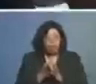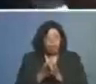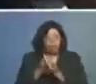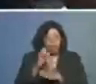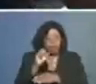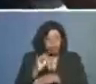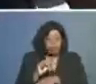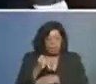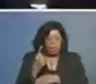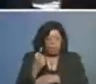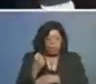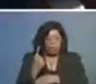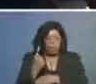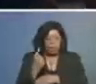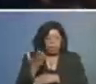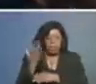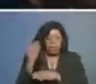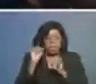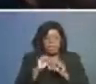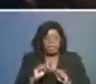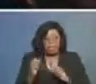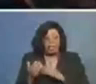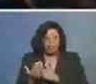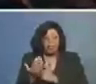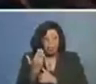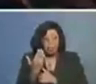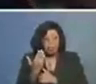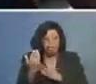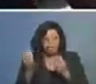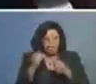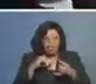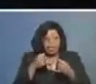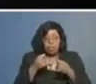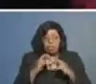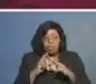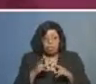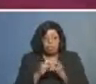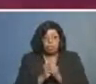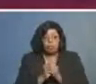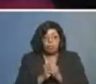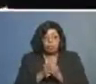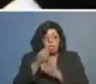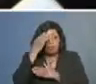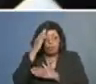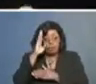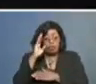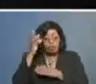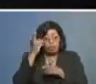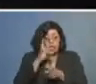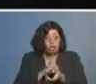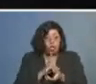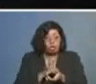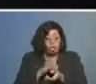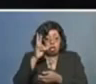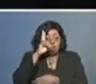Bank around 11 o'clock this past Saturday morning. There were no injuries reported. Royal Bahamas Defence Force Commodore Dr. Raymond